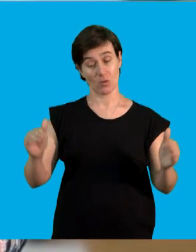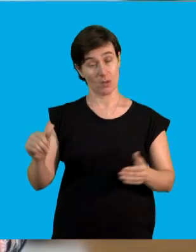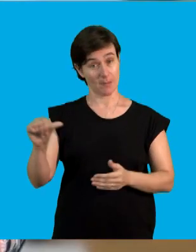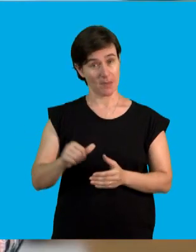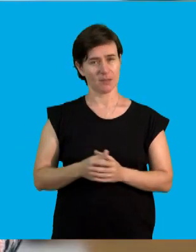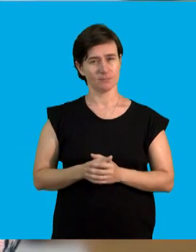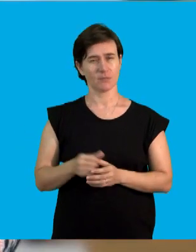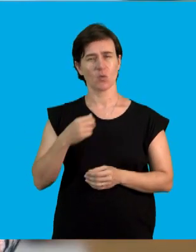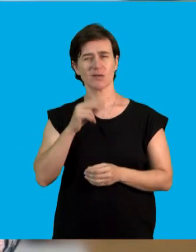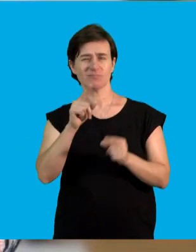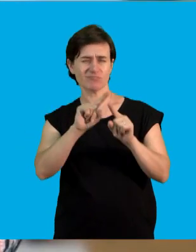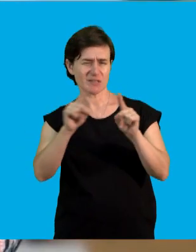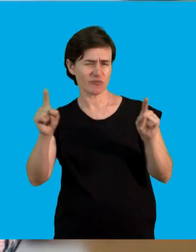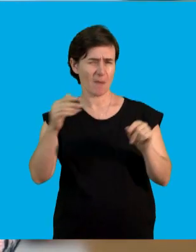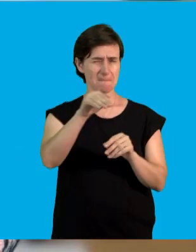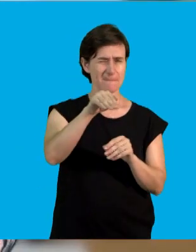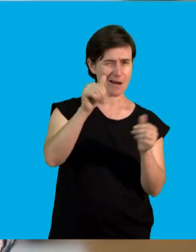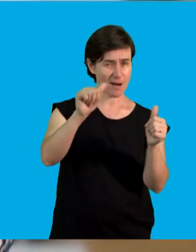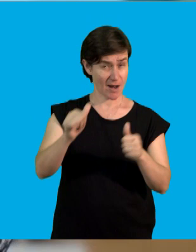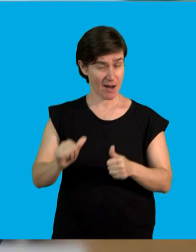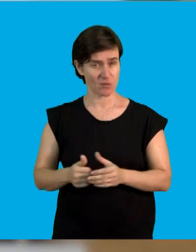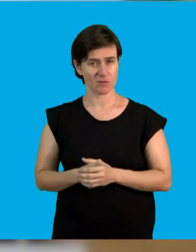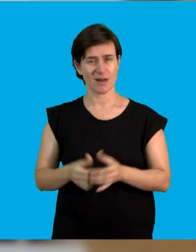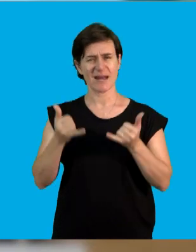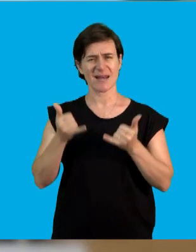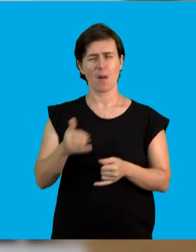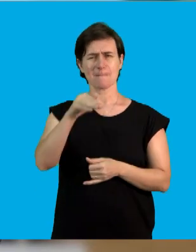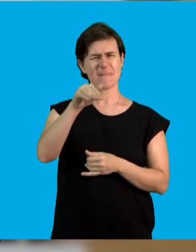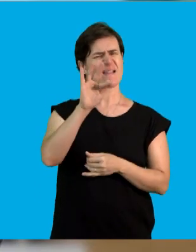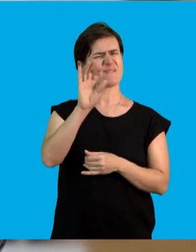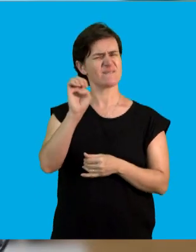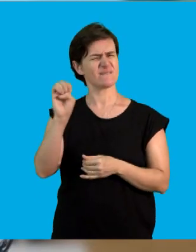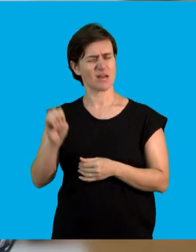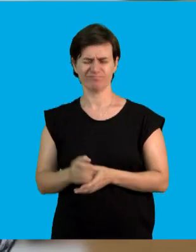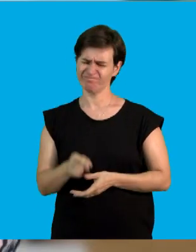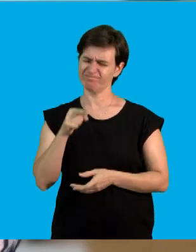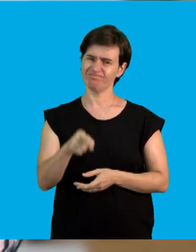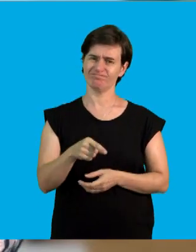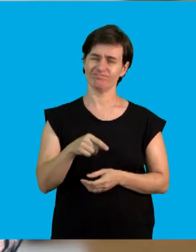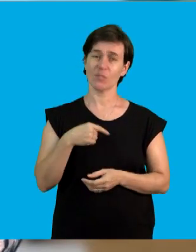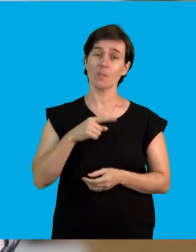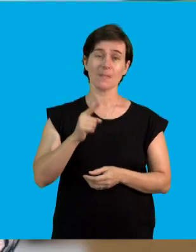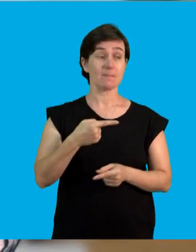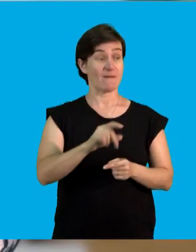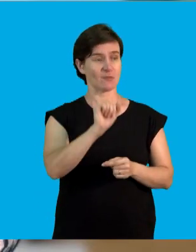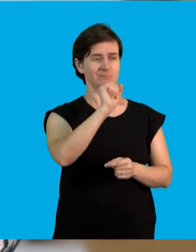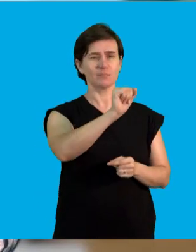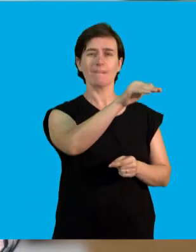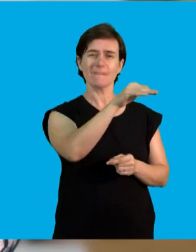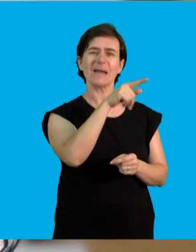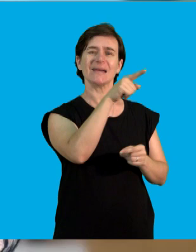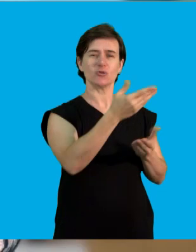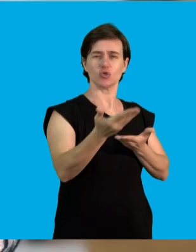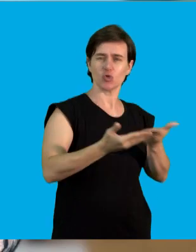Welcome back. We looked at the different bank accounts. Let's go and look at bank fees. Now, bank fees are paid for the services